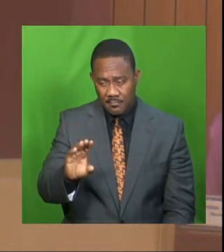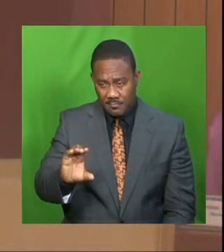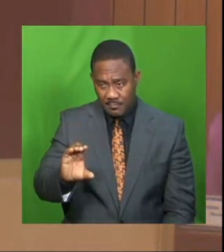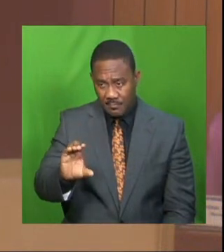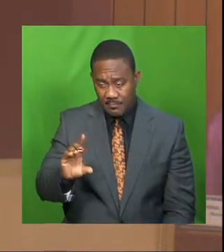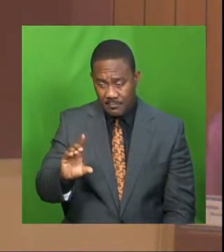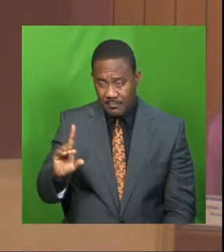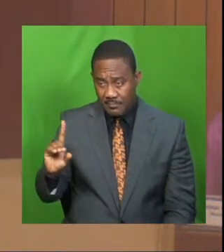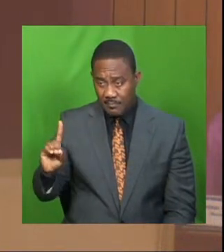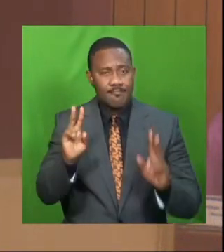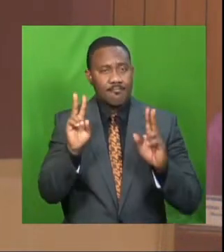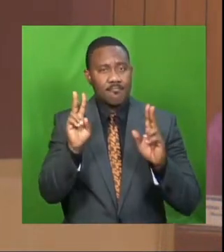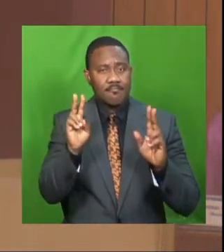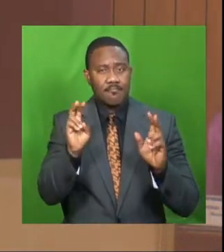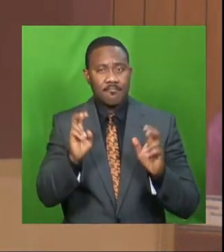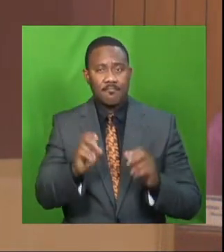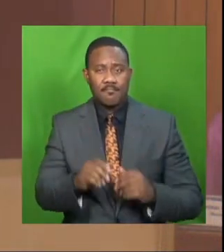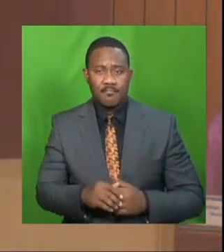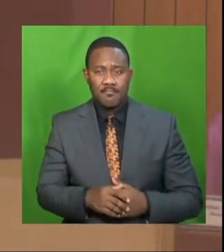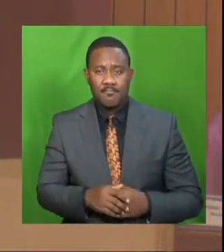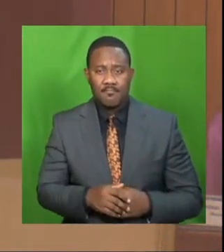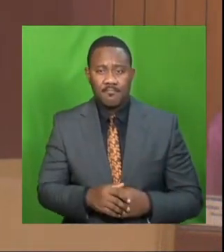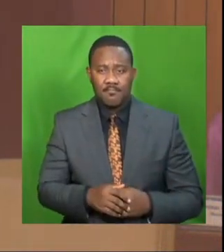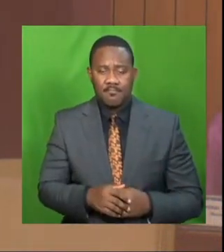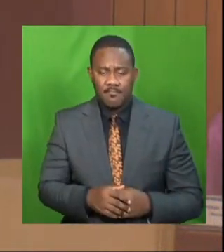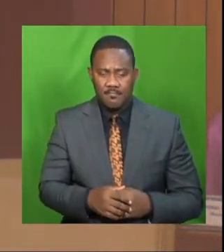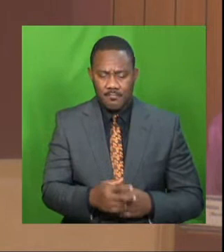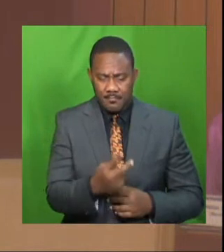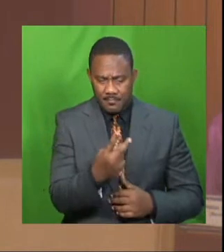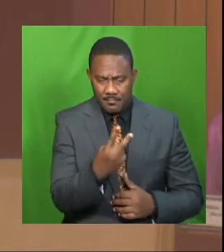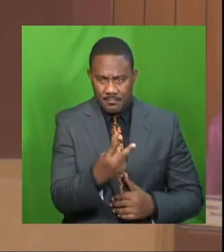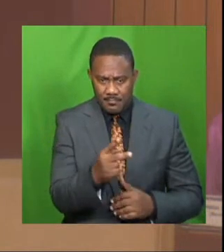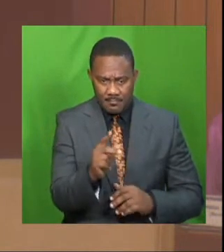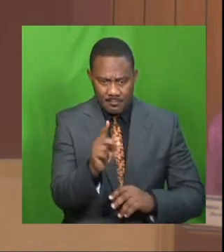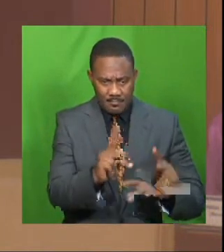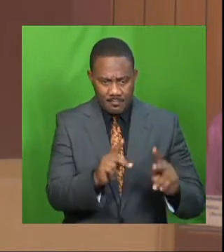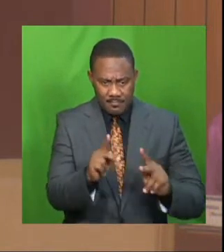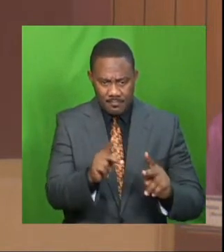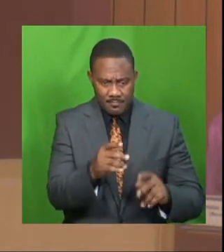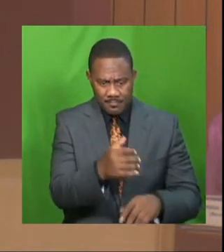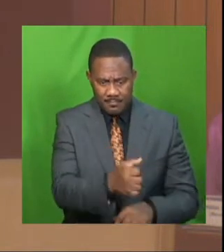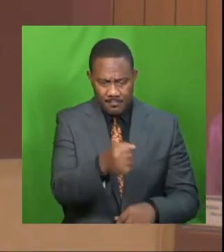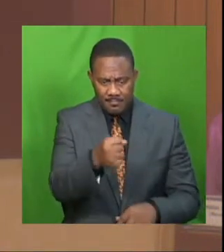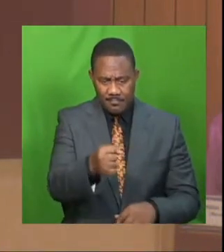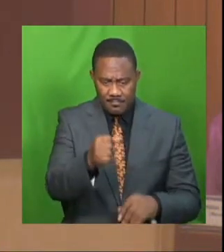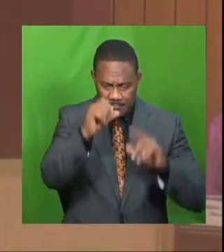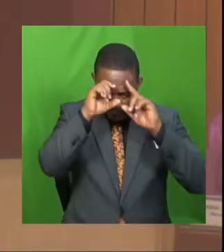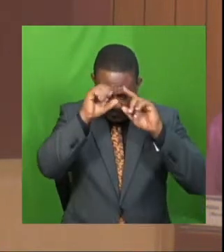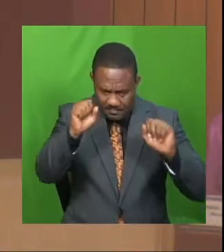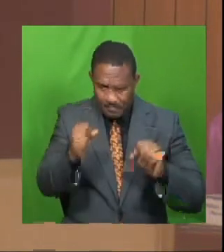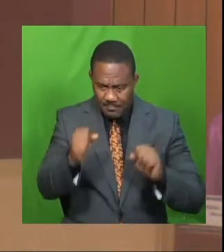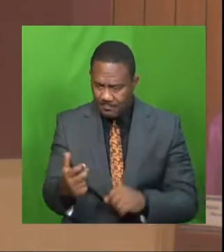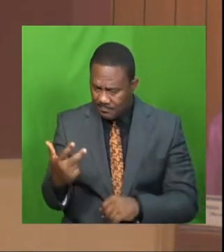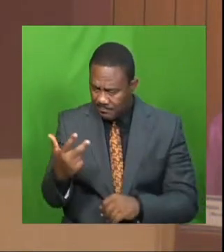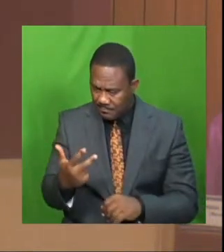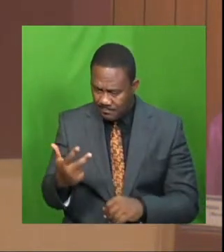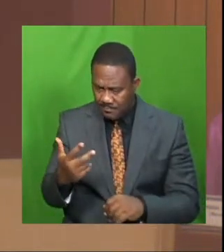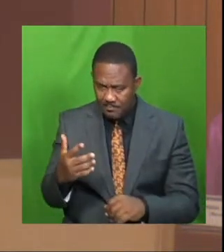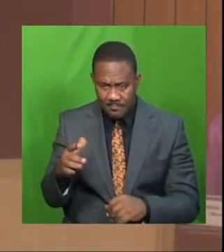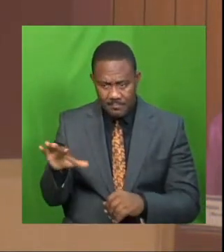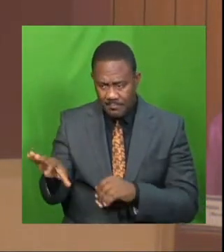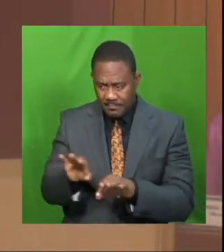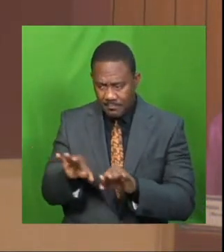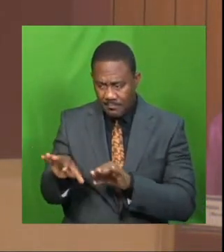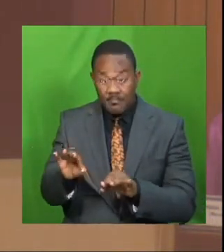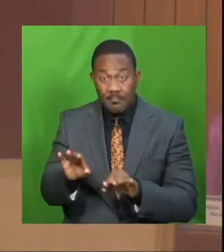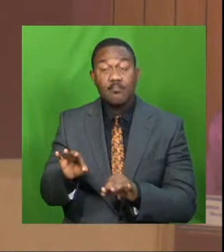D, and I quote, 2 persons appointed by the President and 3 persons nominated by